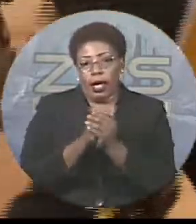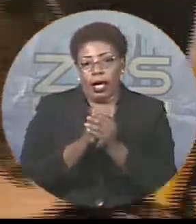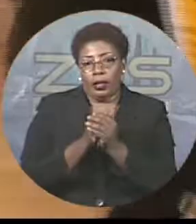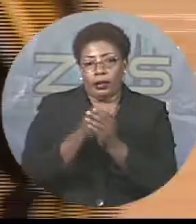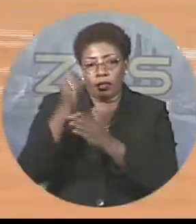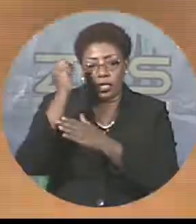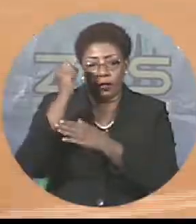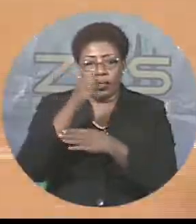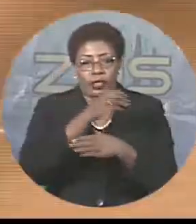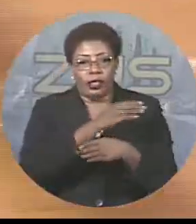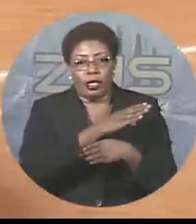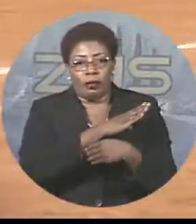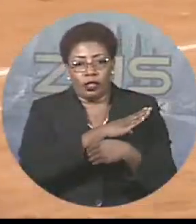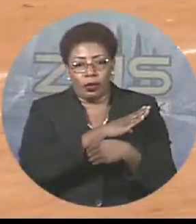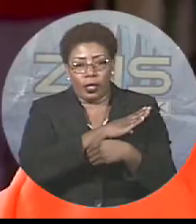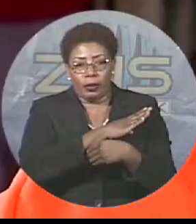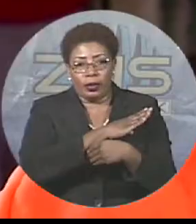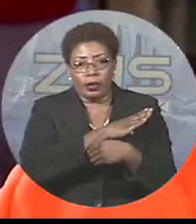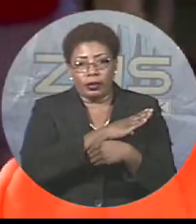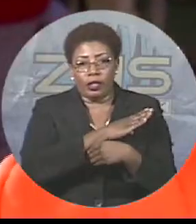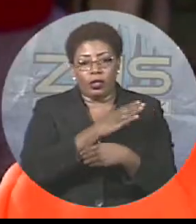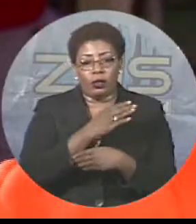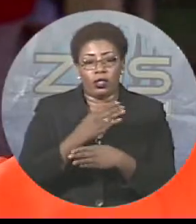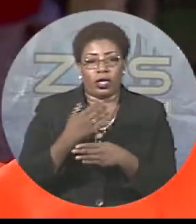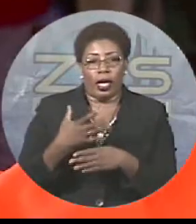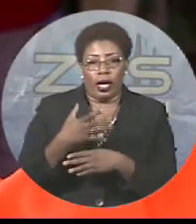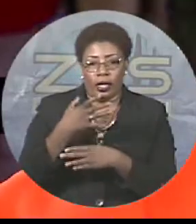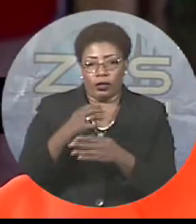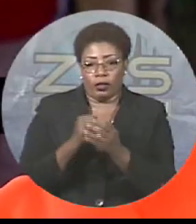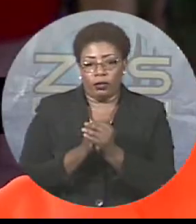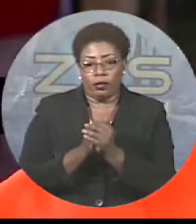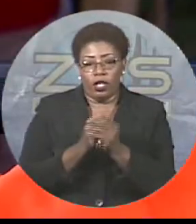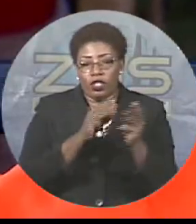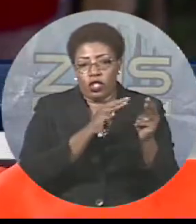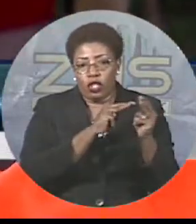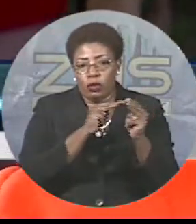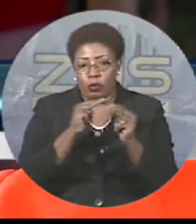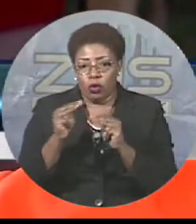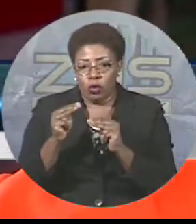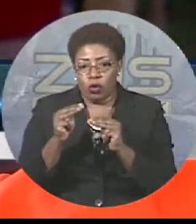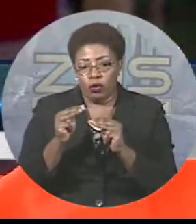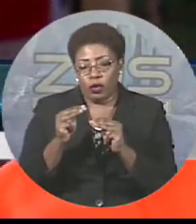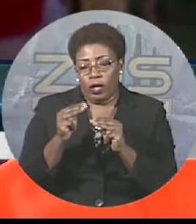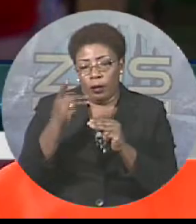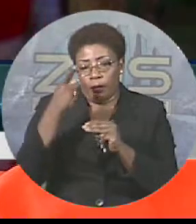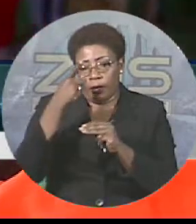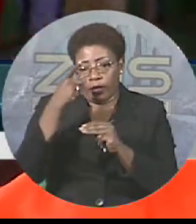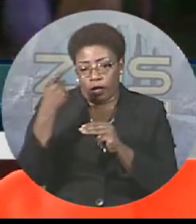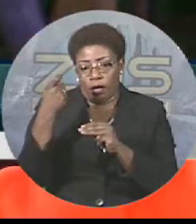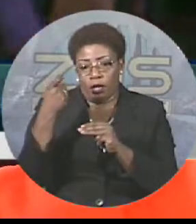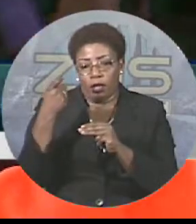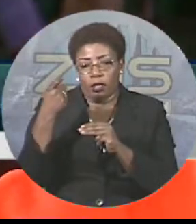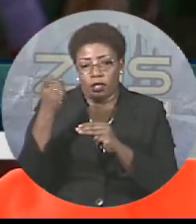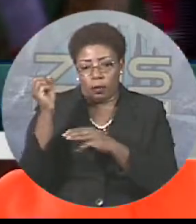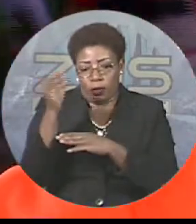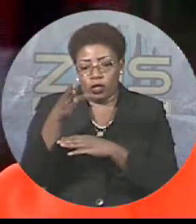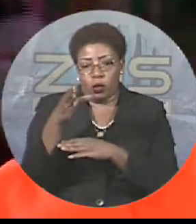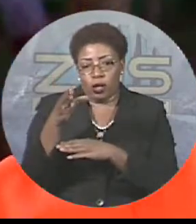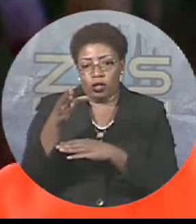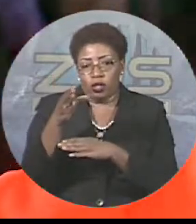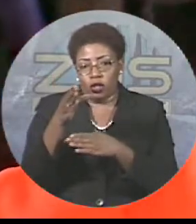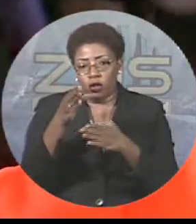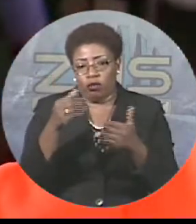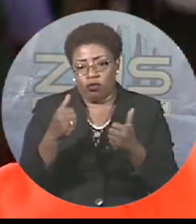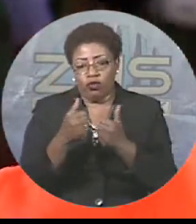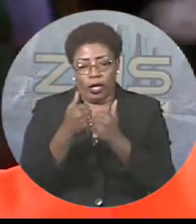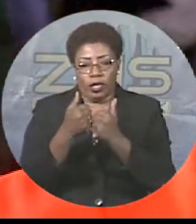Benneby, he was steaming hot. You're trying to make a move and the pitcher upset because she want to challenge somebody. It don't work that way, man. This is a team effort, and